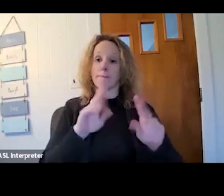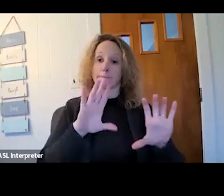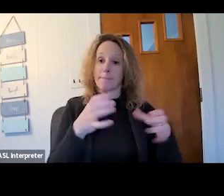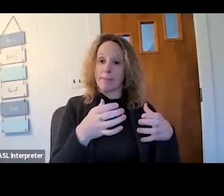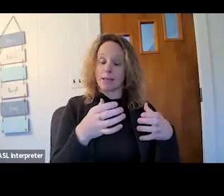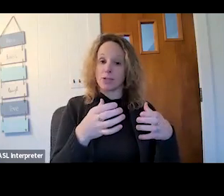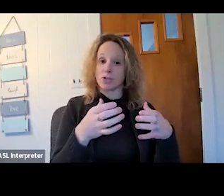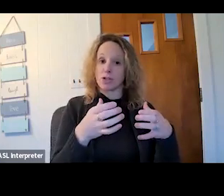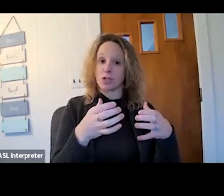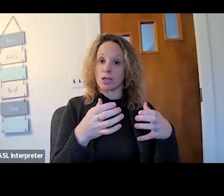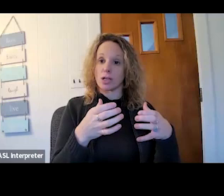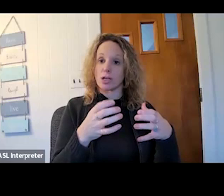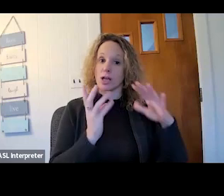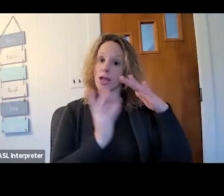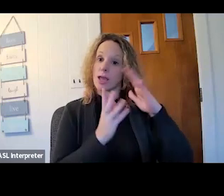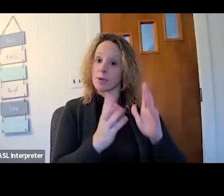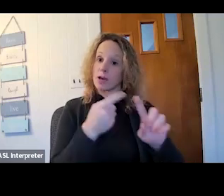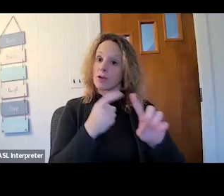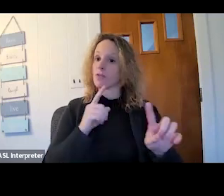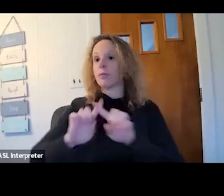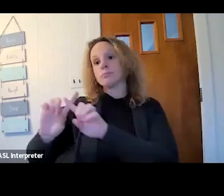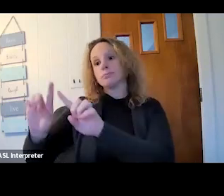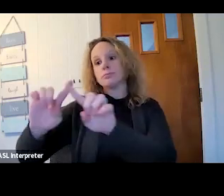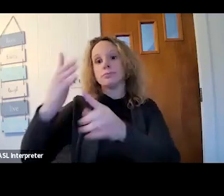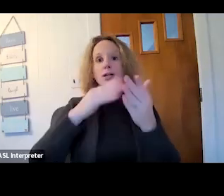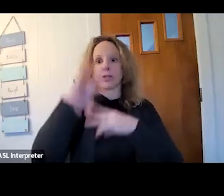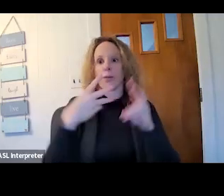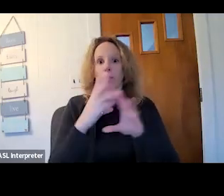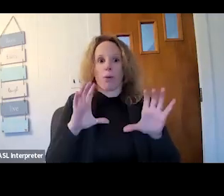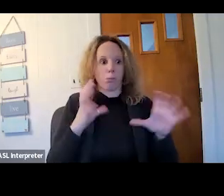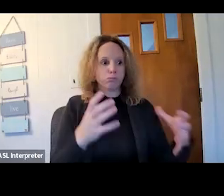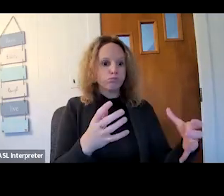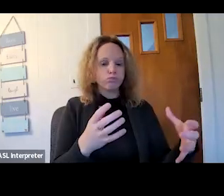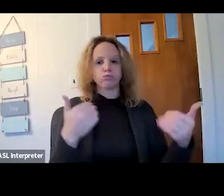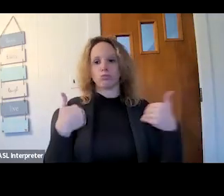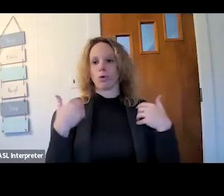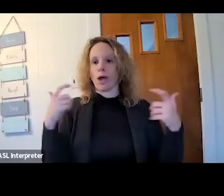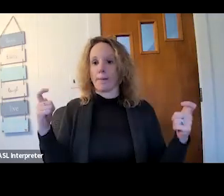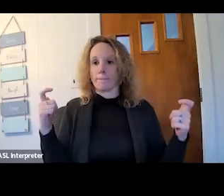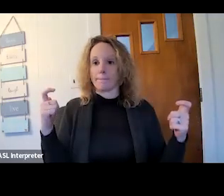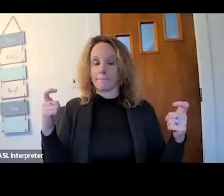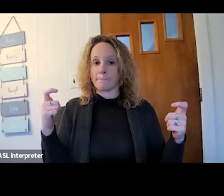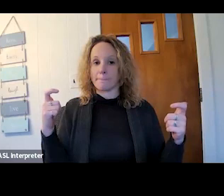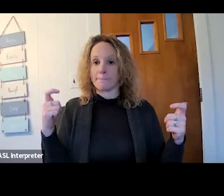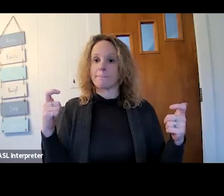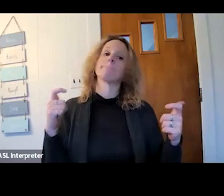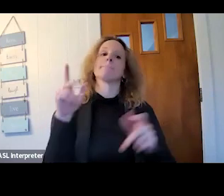population of immigrants coming from all over the world. We have a large